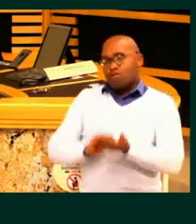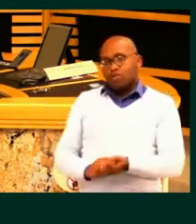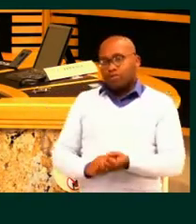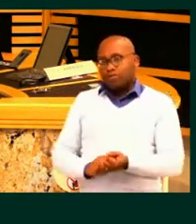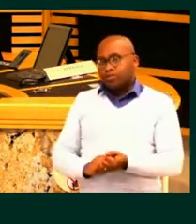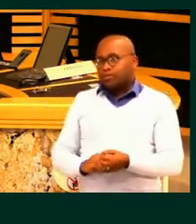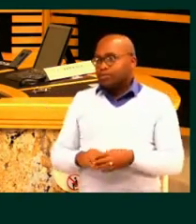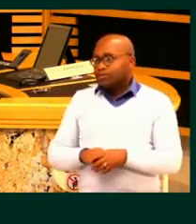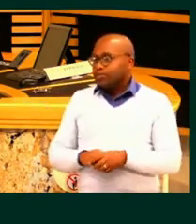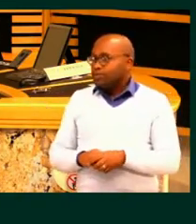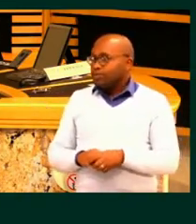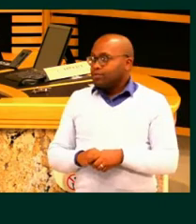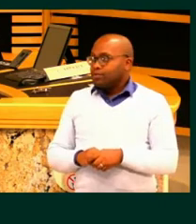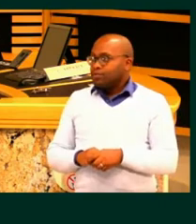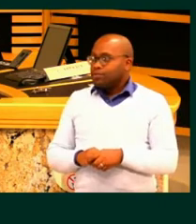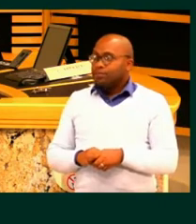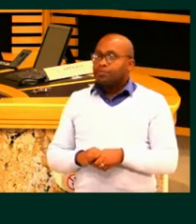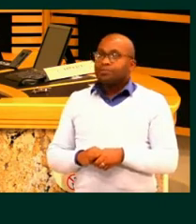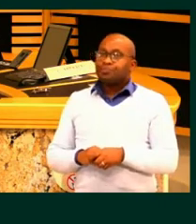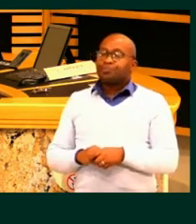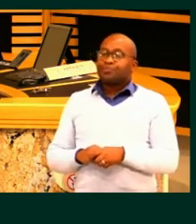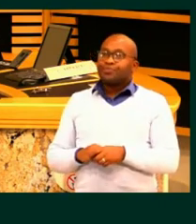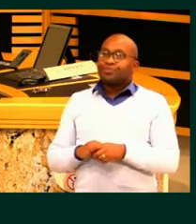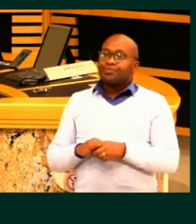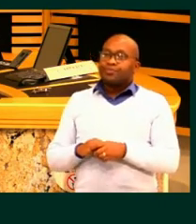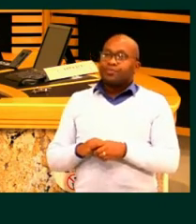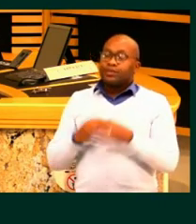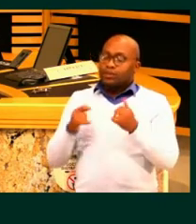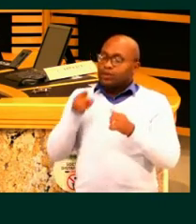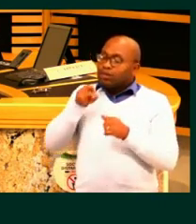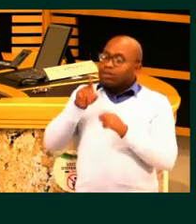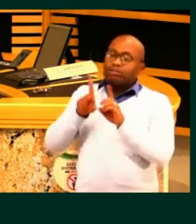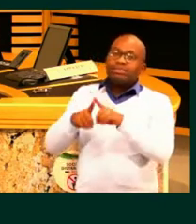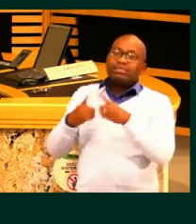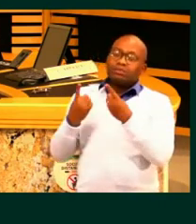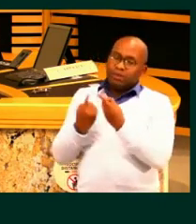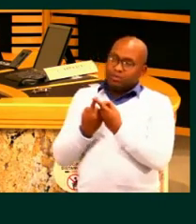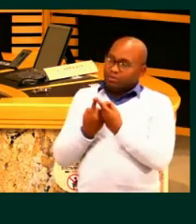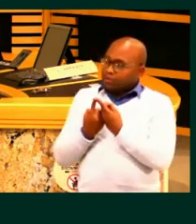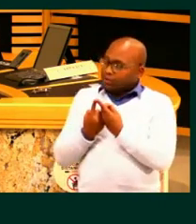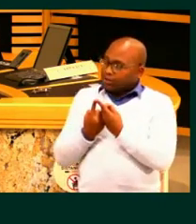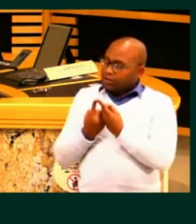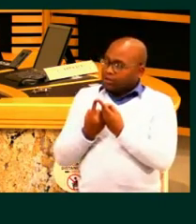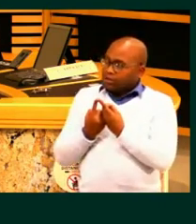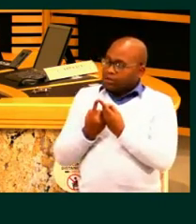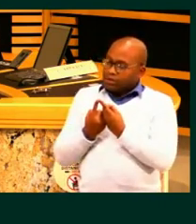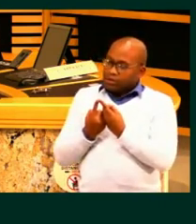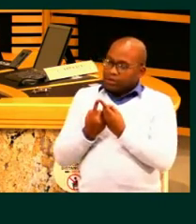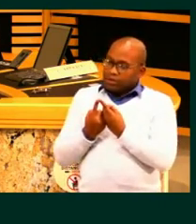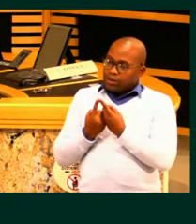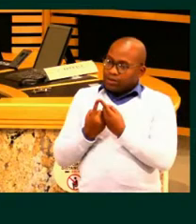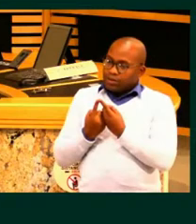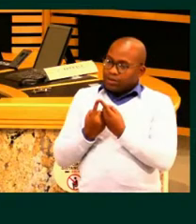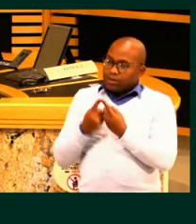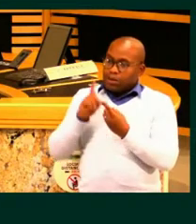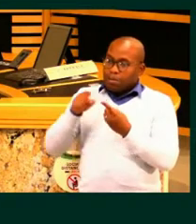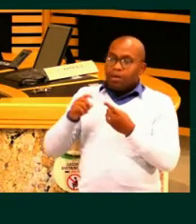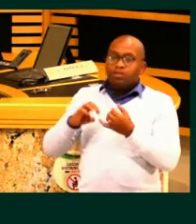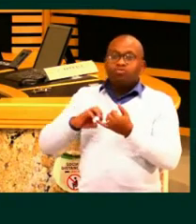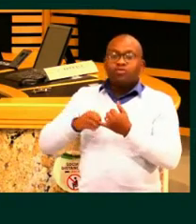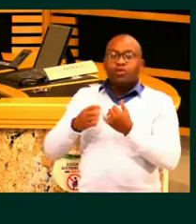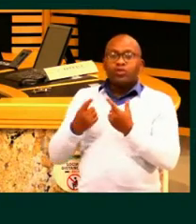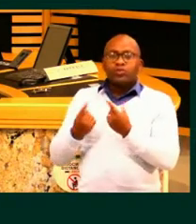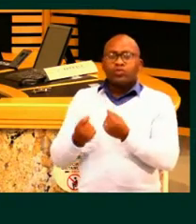element it said the the department is now embarking on on a process to reseal and